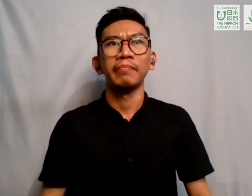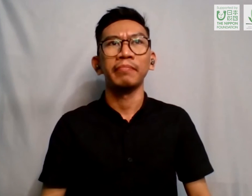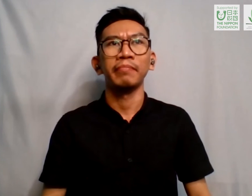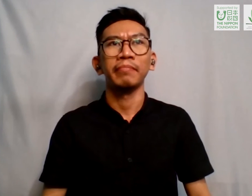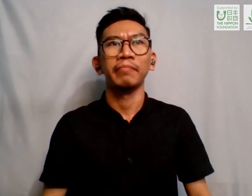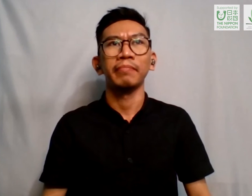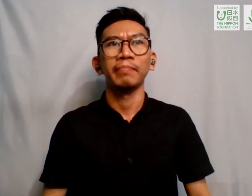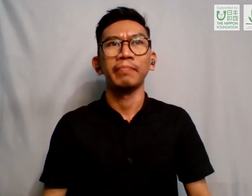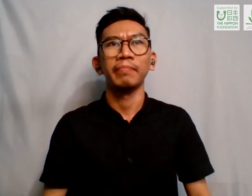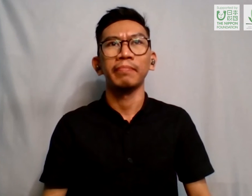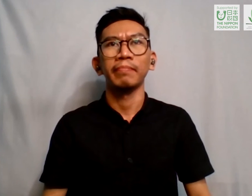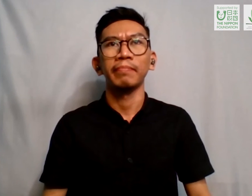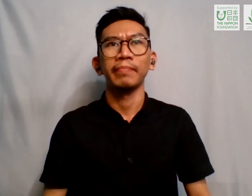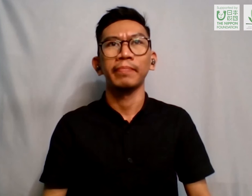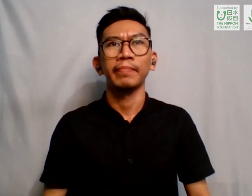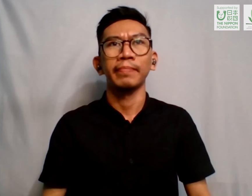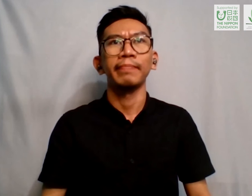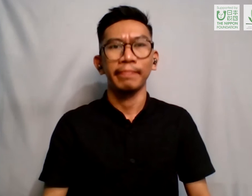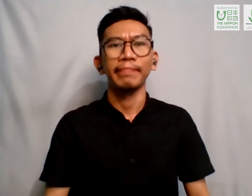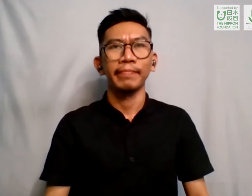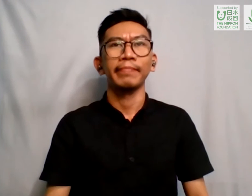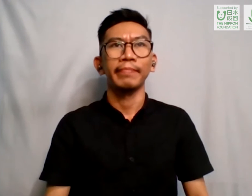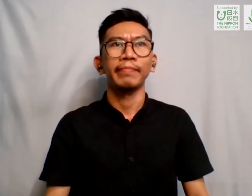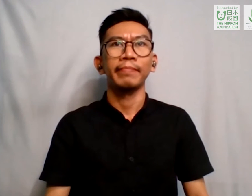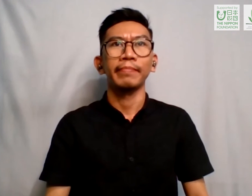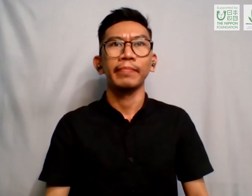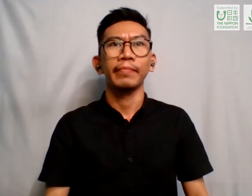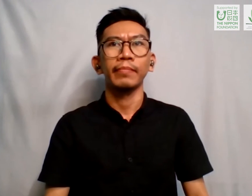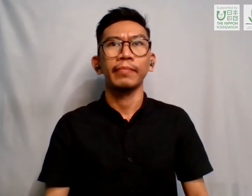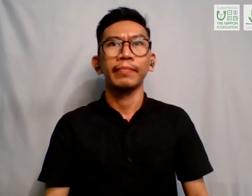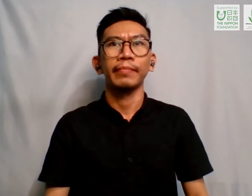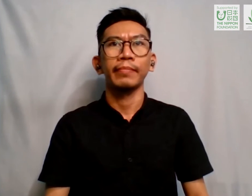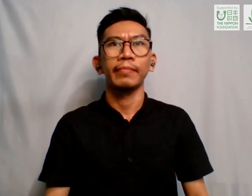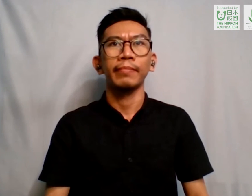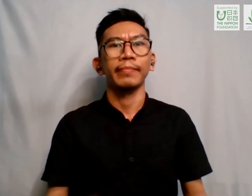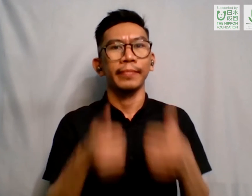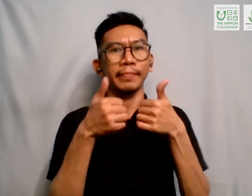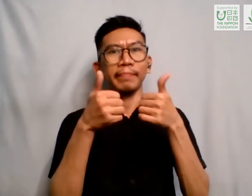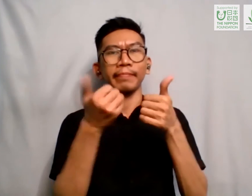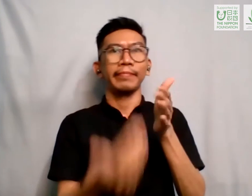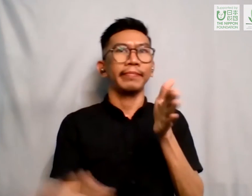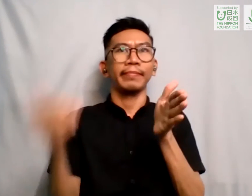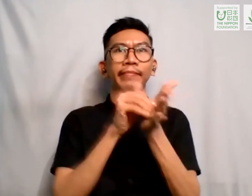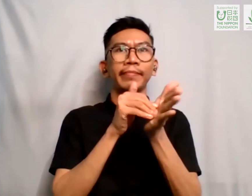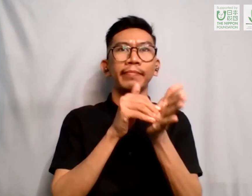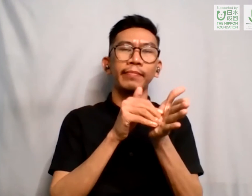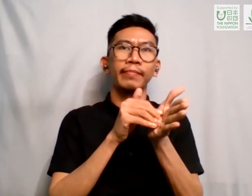There's still some discussion. Okay, sir. Shaq is saying. Okay. Let's go back to